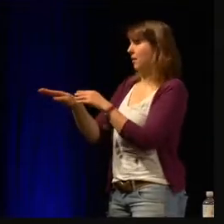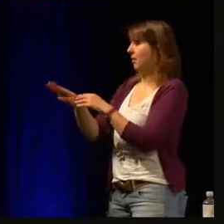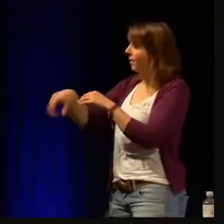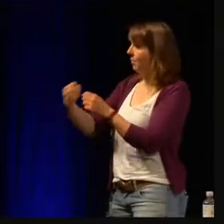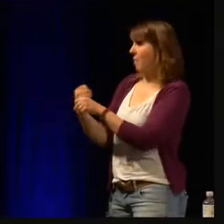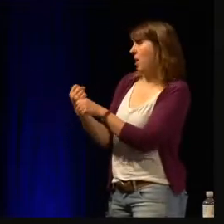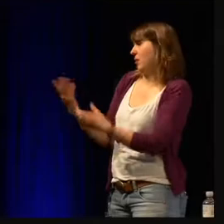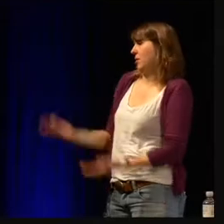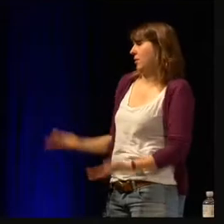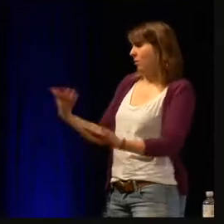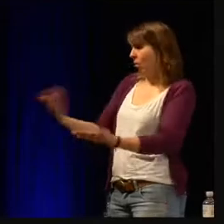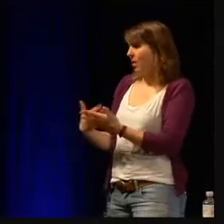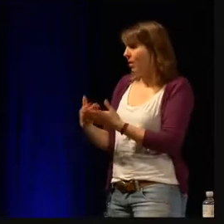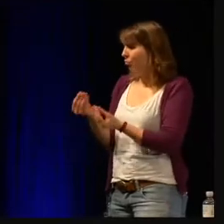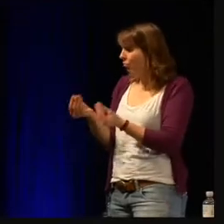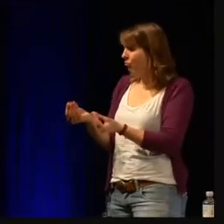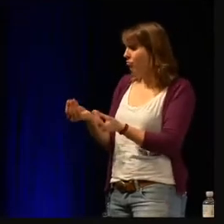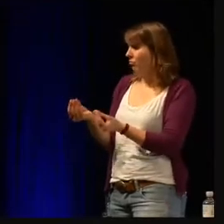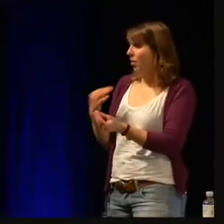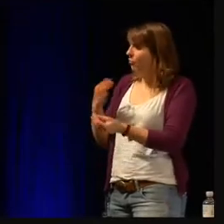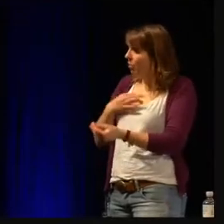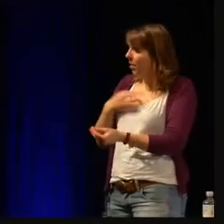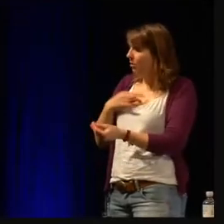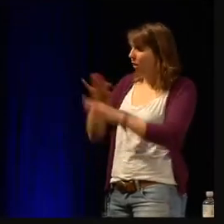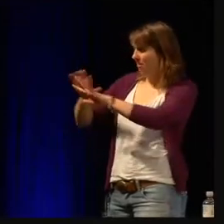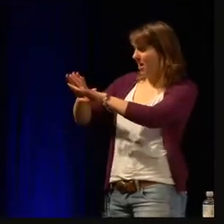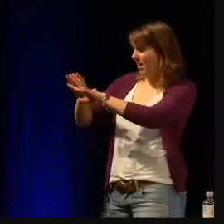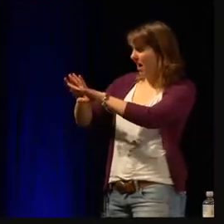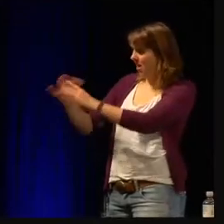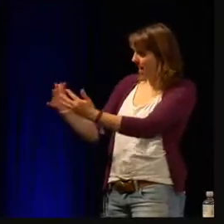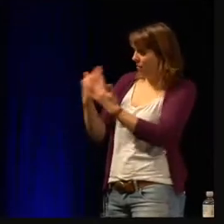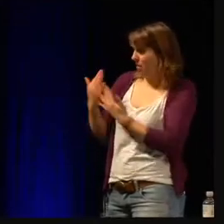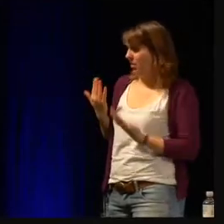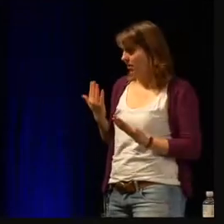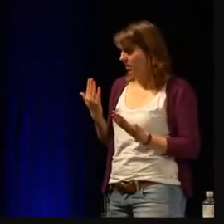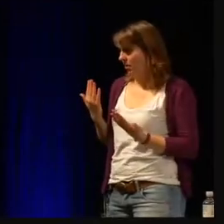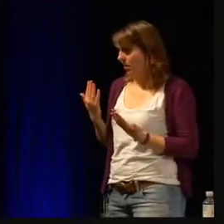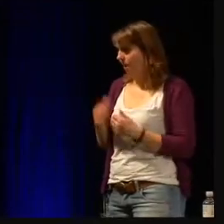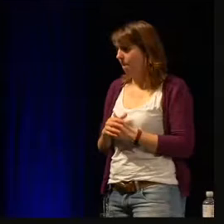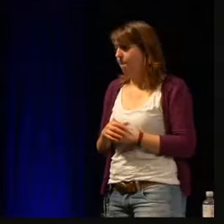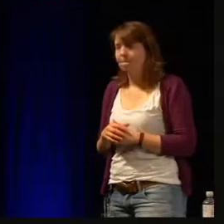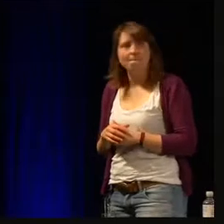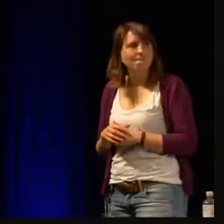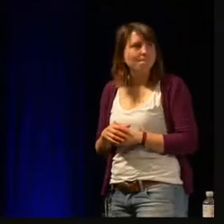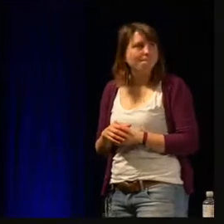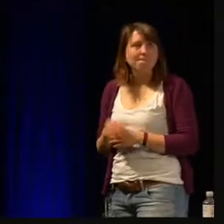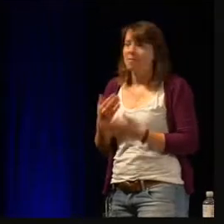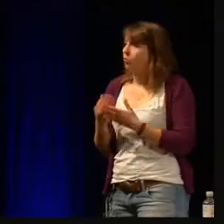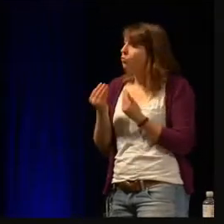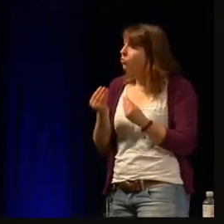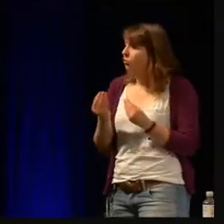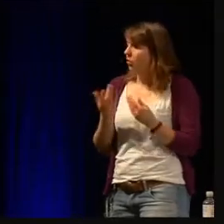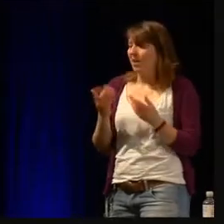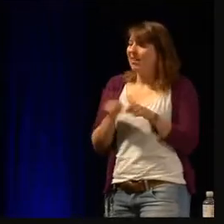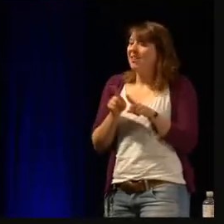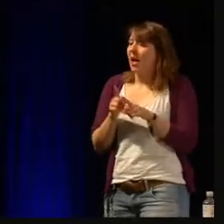those filter bubbles and echo chambers, they get created online, but also in real life with your friend